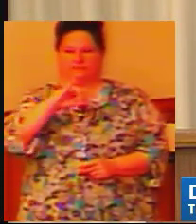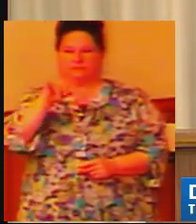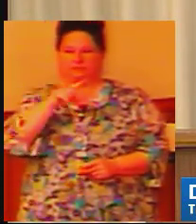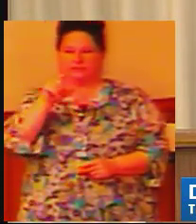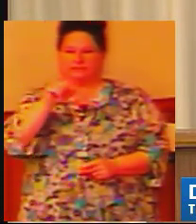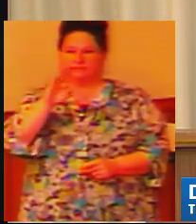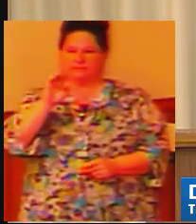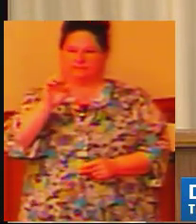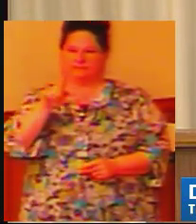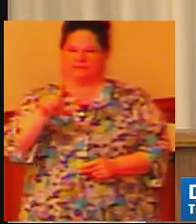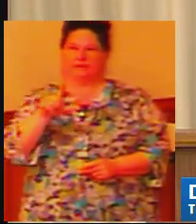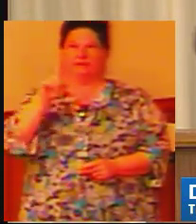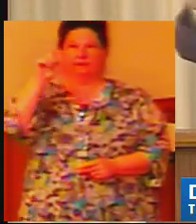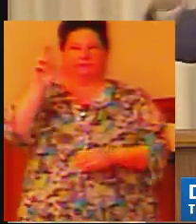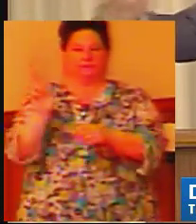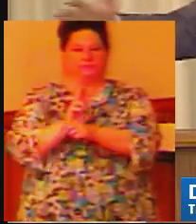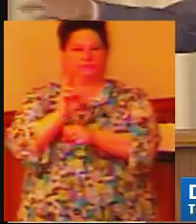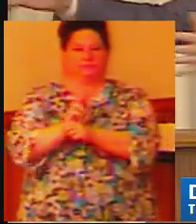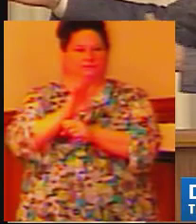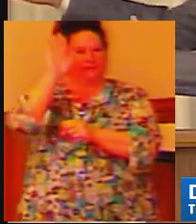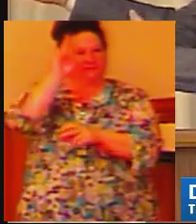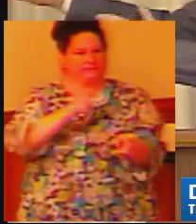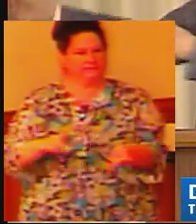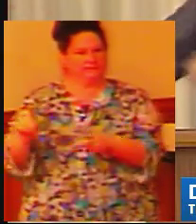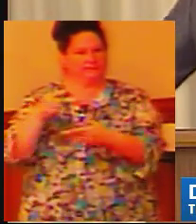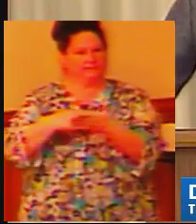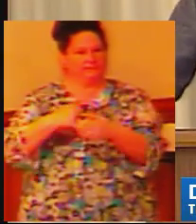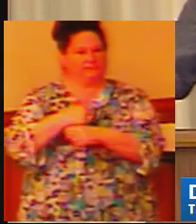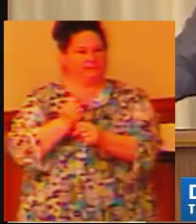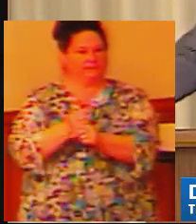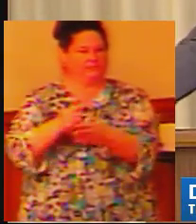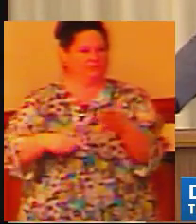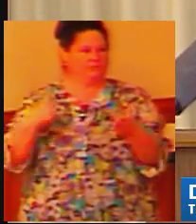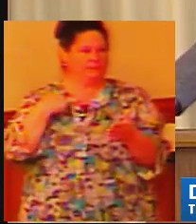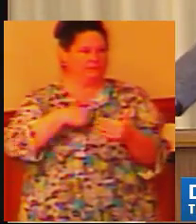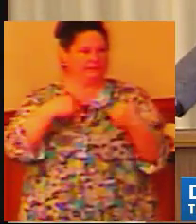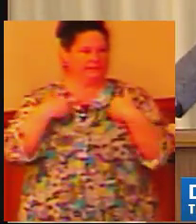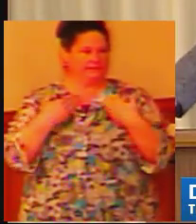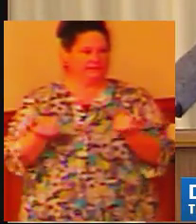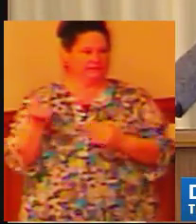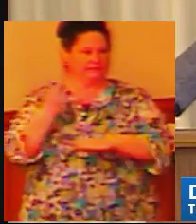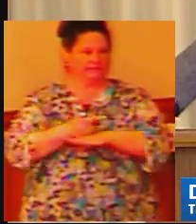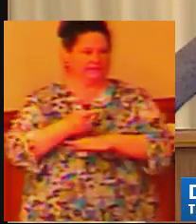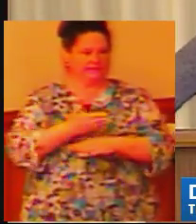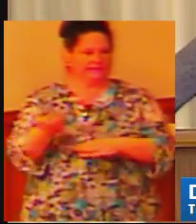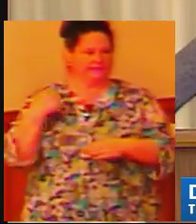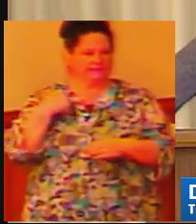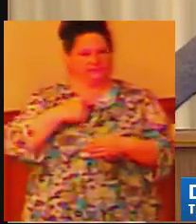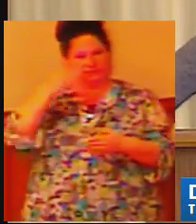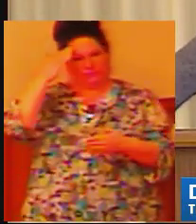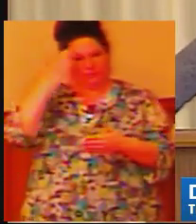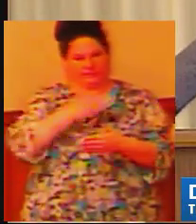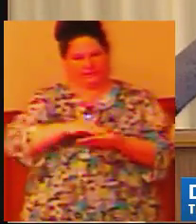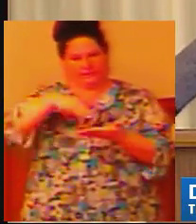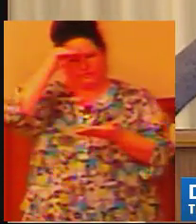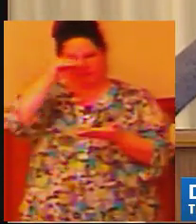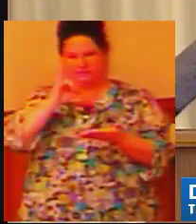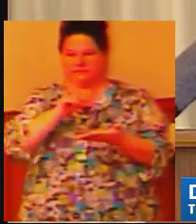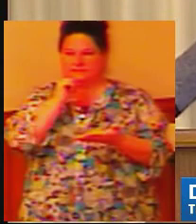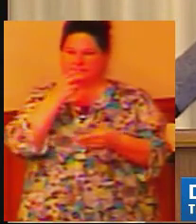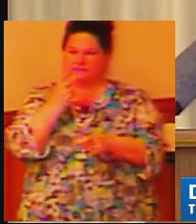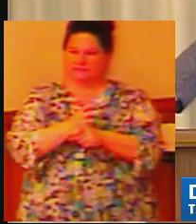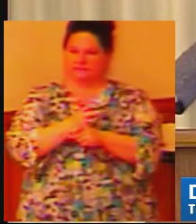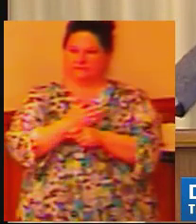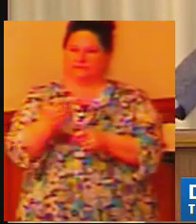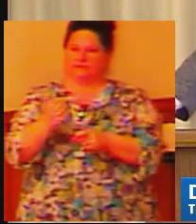used them in his plan to make what we have today and the things that we know and learn. So it's not a difficult thing. So